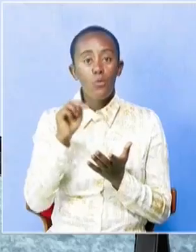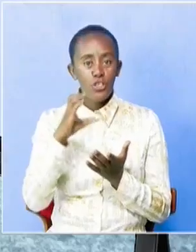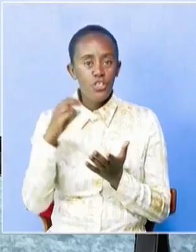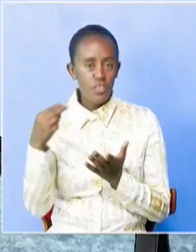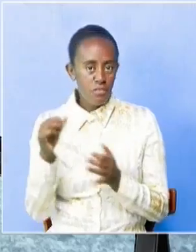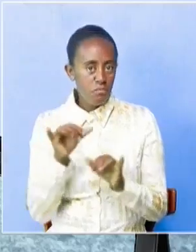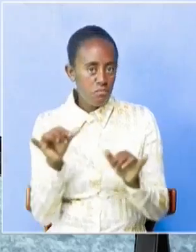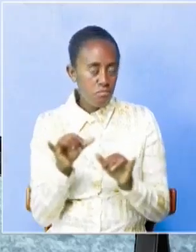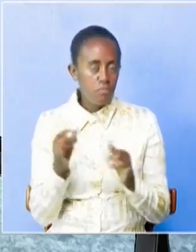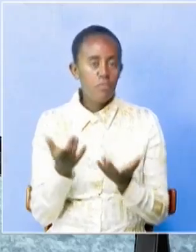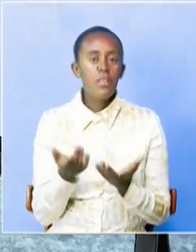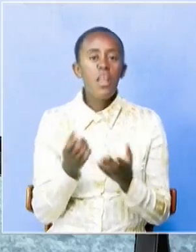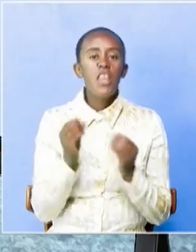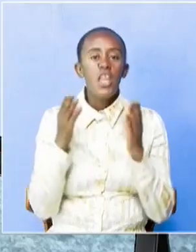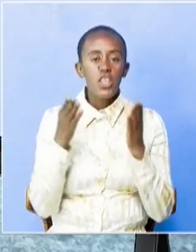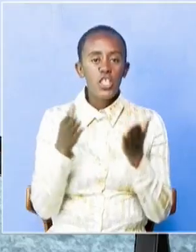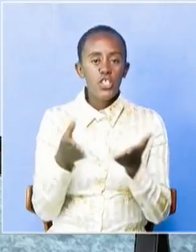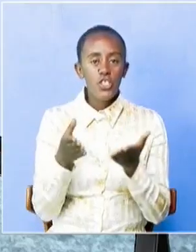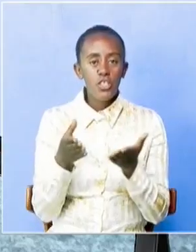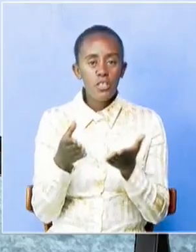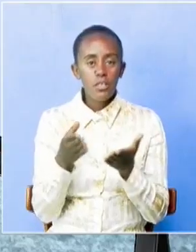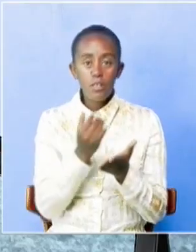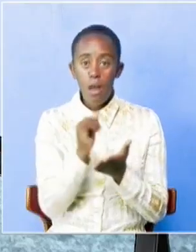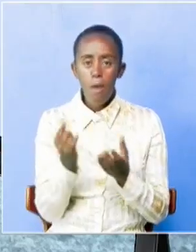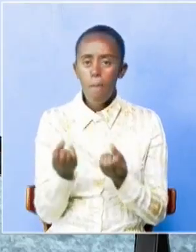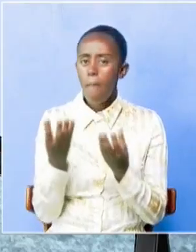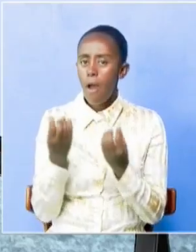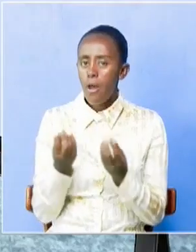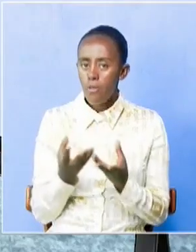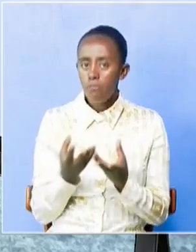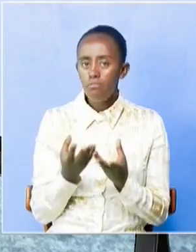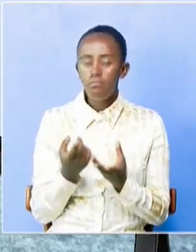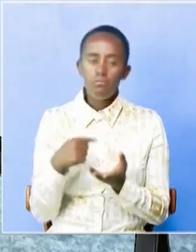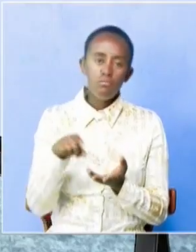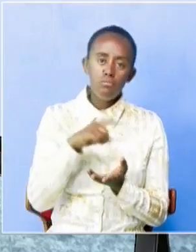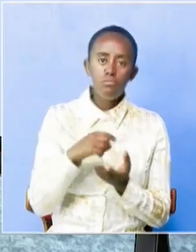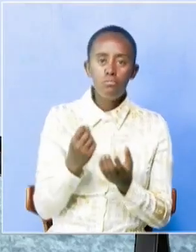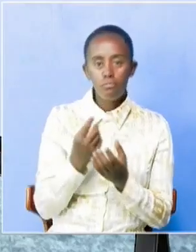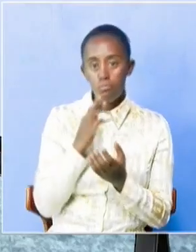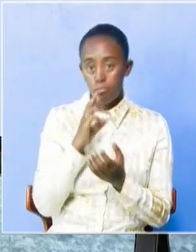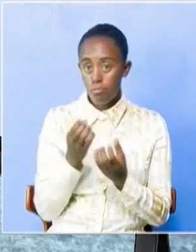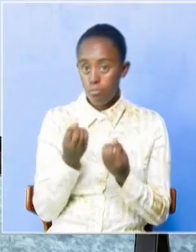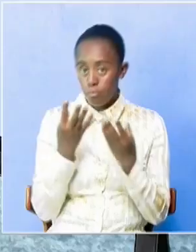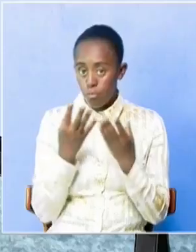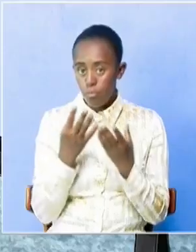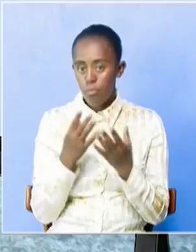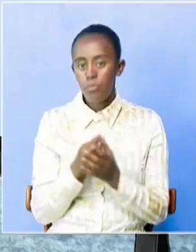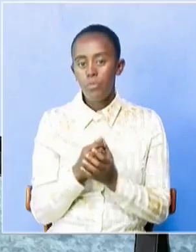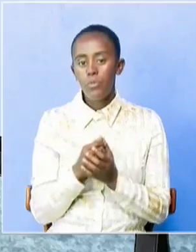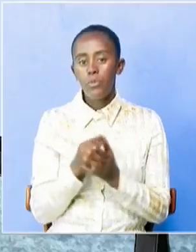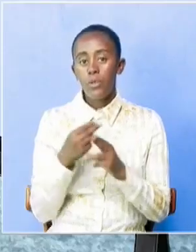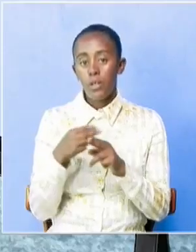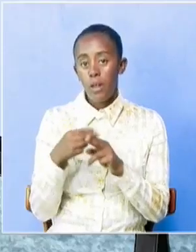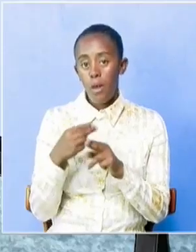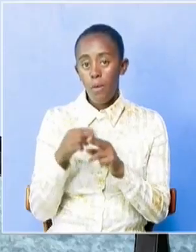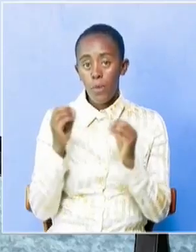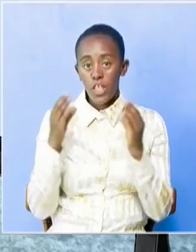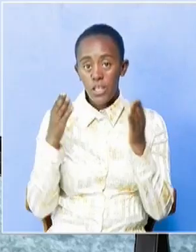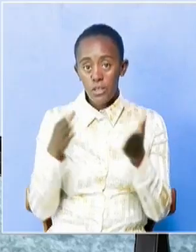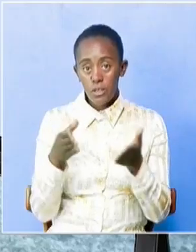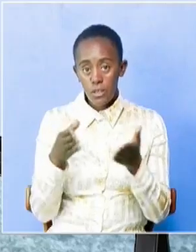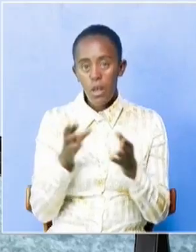the teachers here, since they are many, since they are plural, and since the noun here